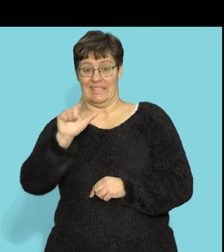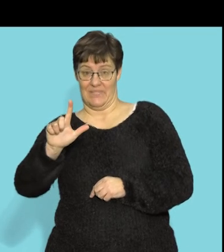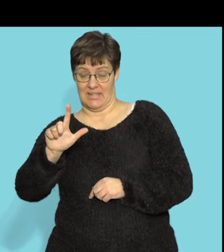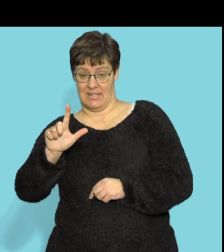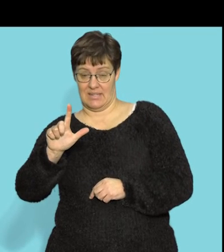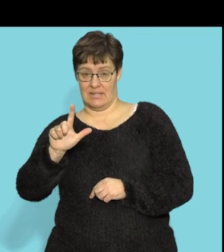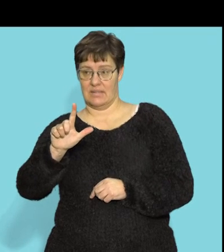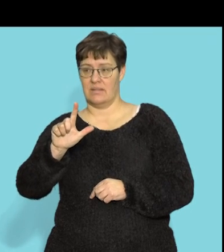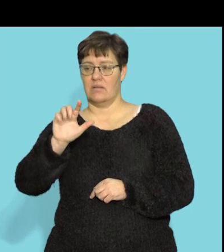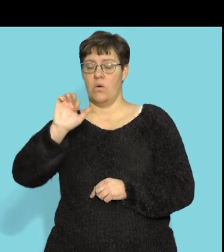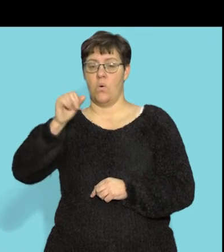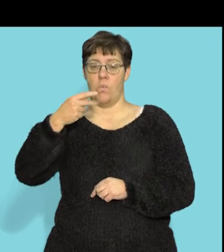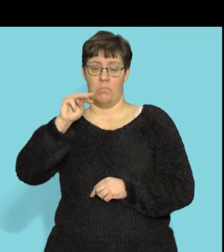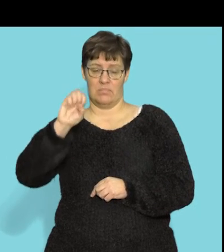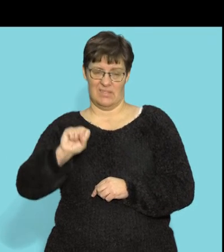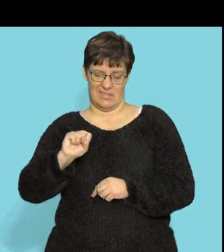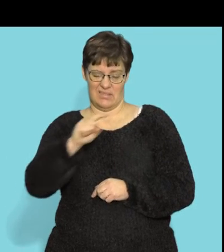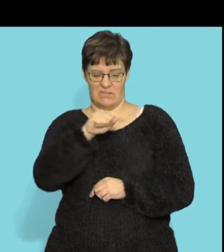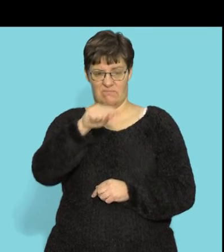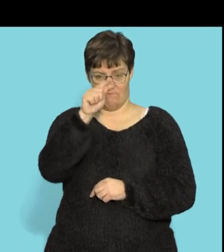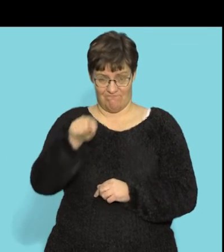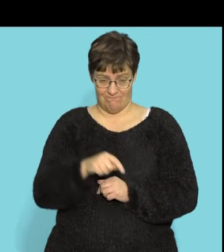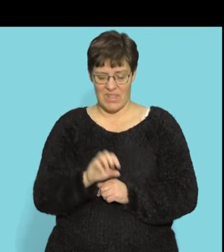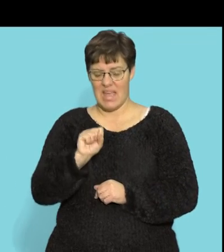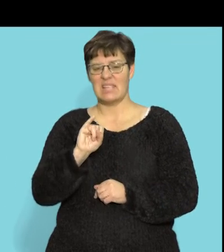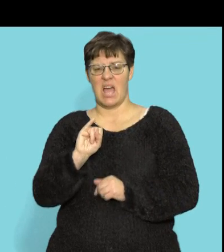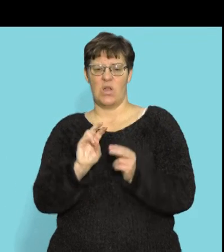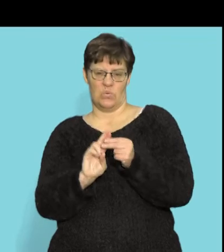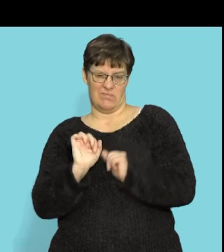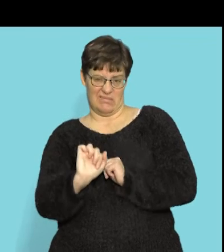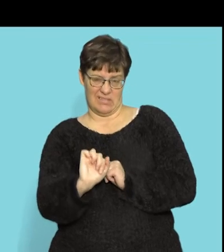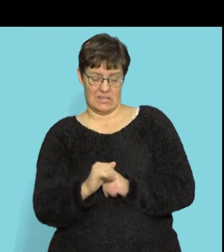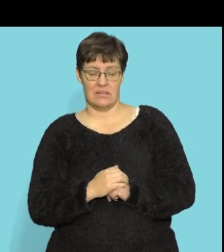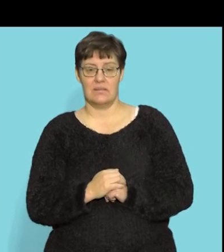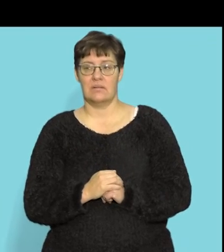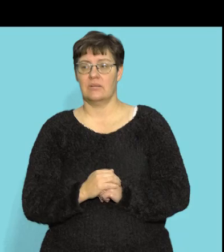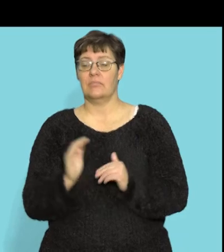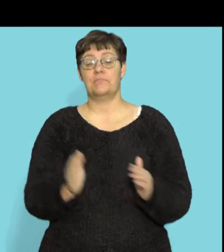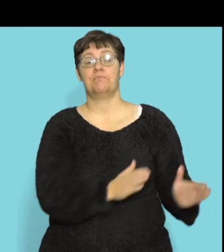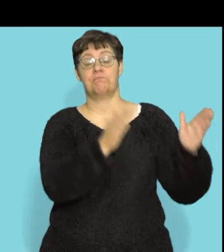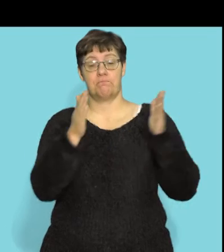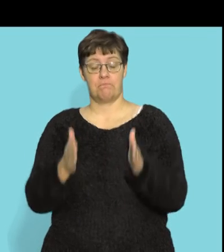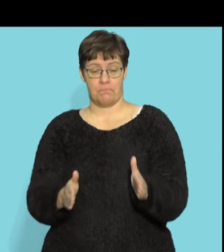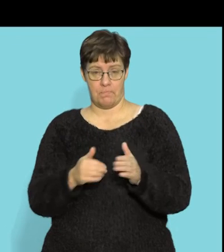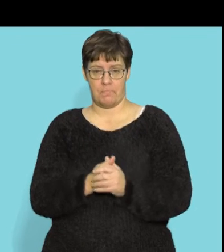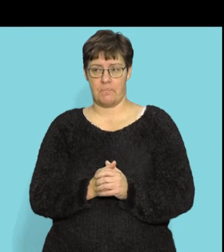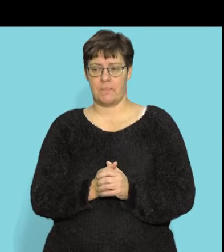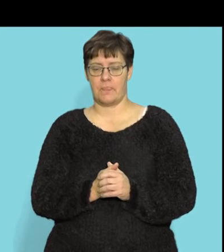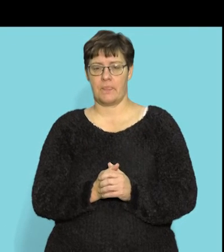2.67 ohms. That's the correct SI unit, right? And then also we